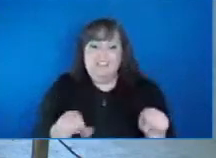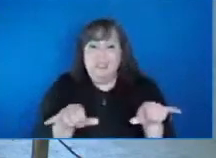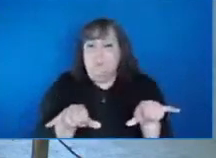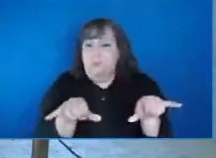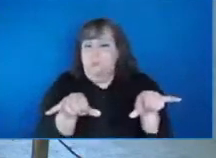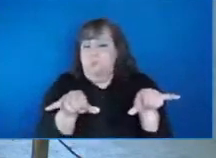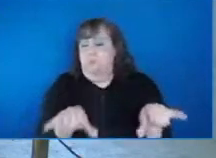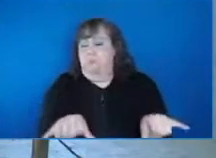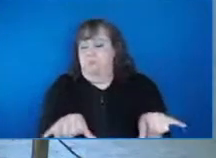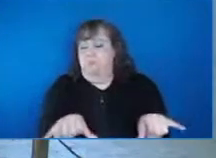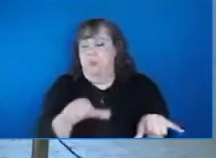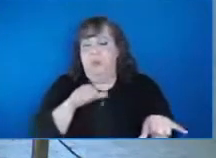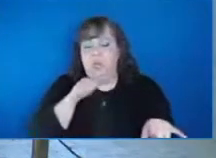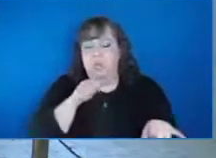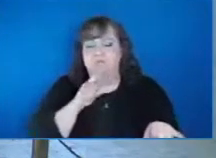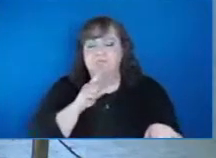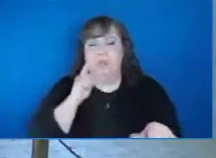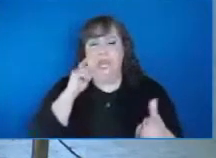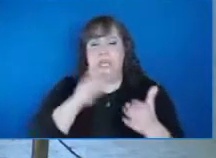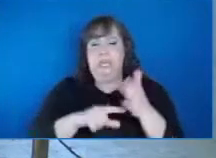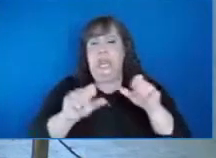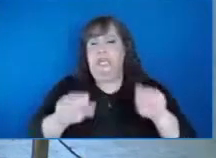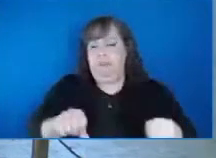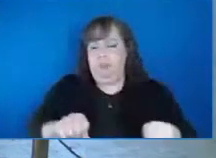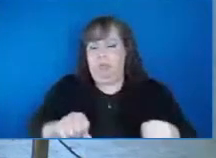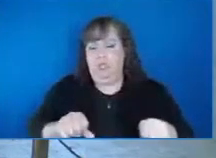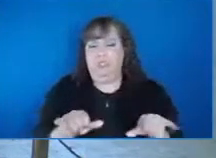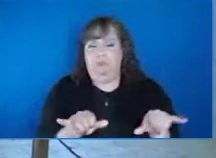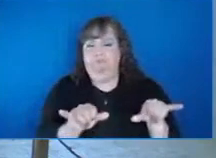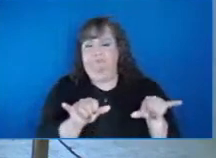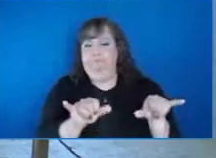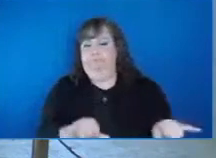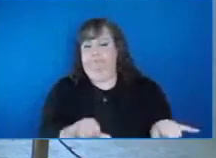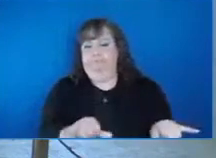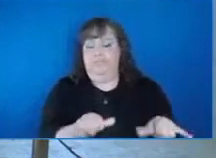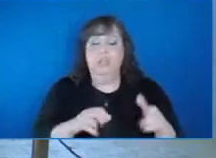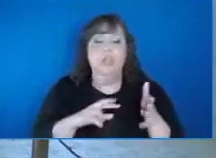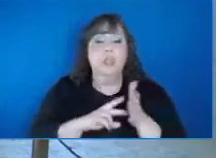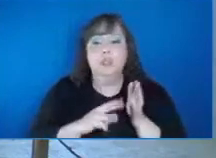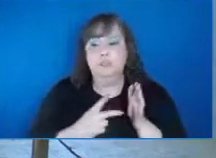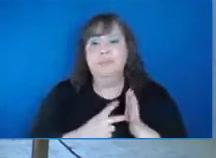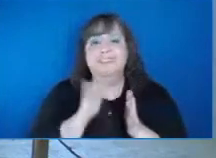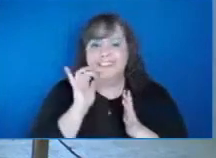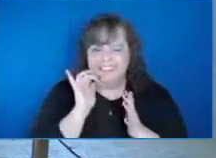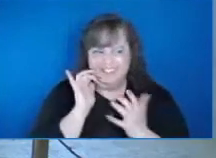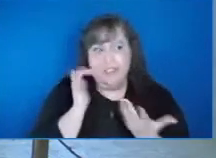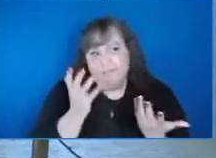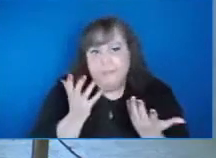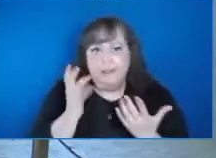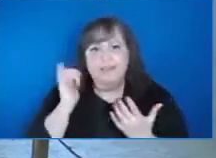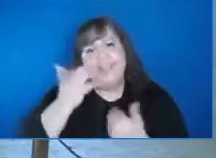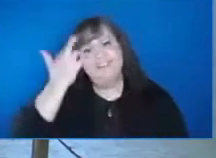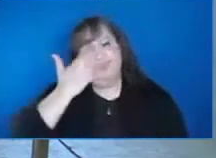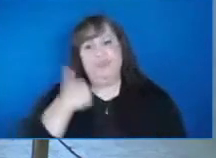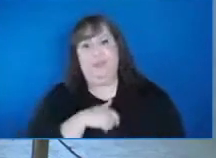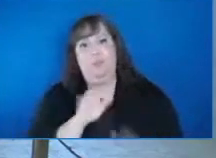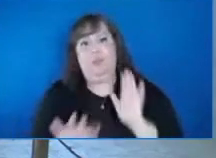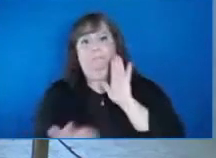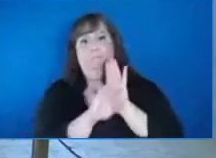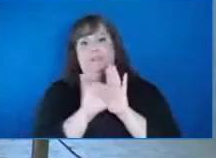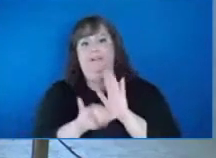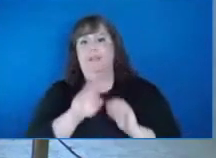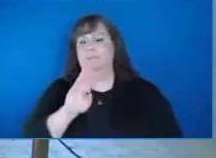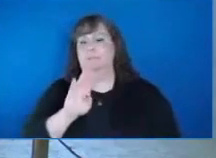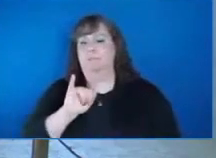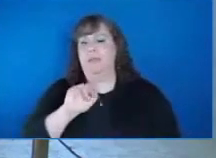be detectable what we've done. So okay. It really is exactly why we chose this kind of a binary asteroid system for